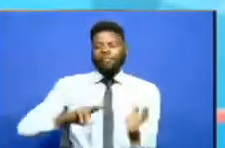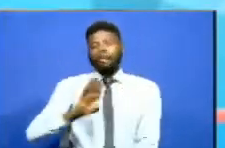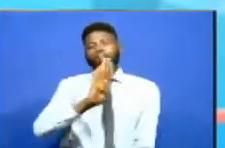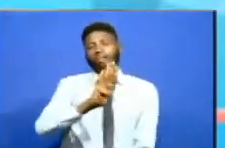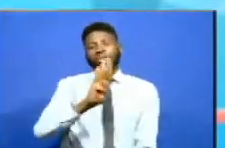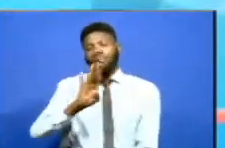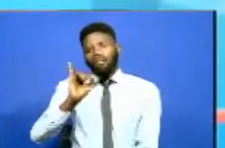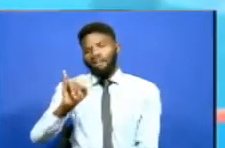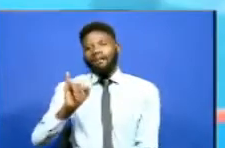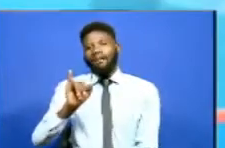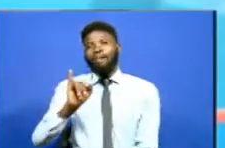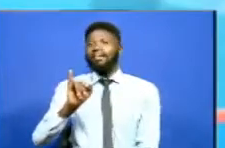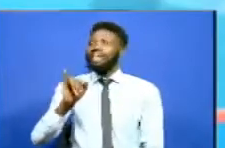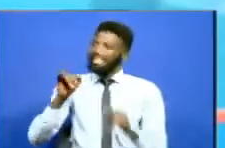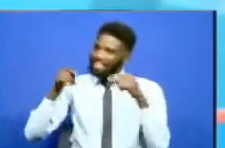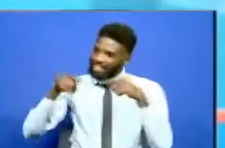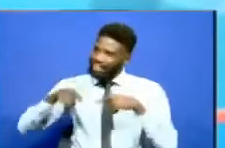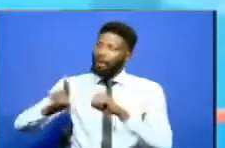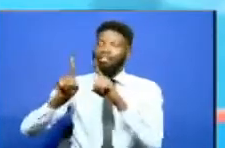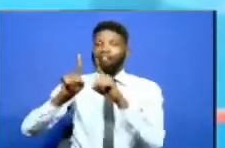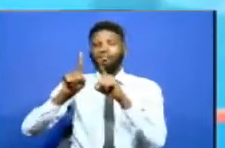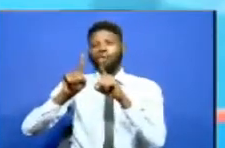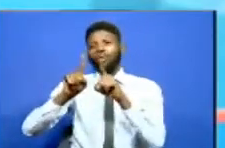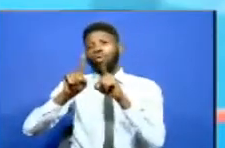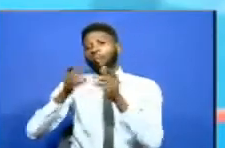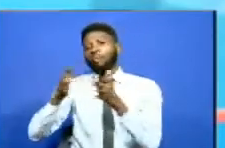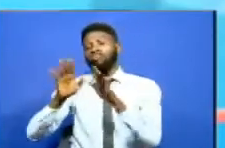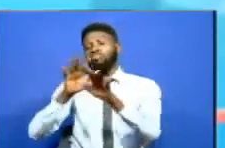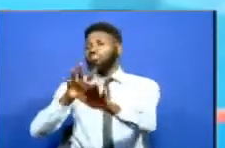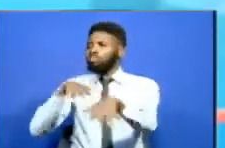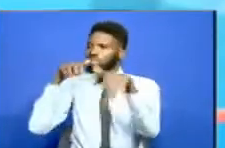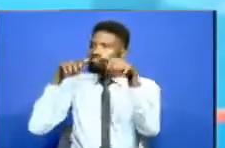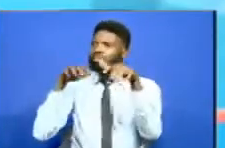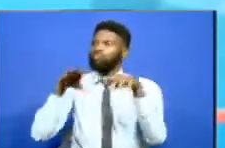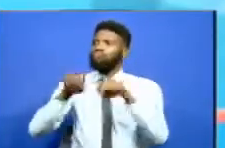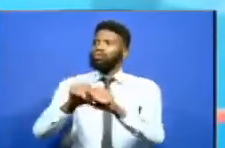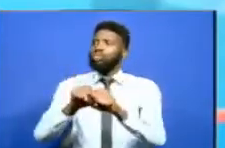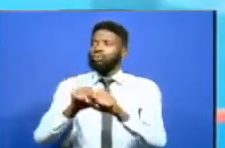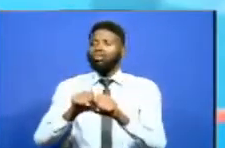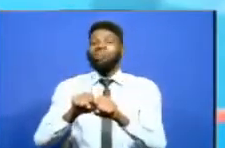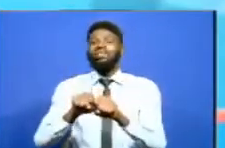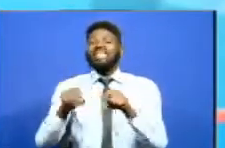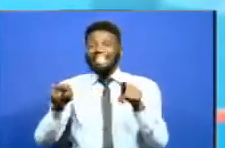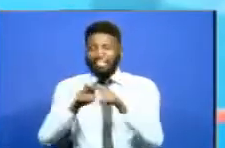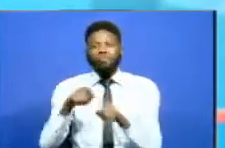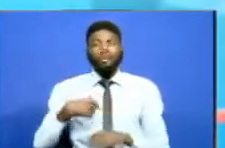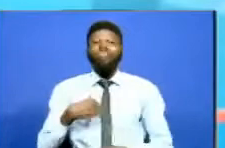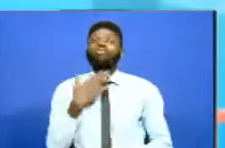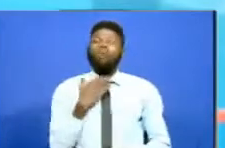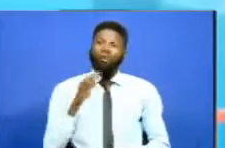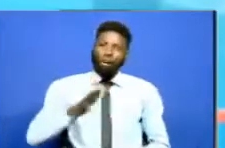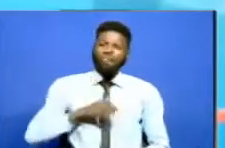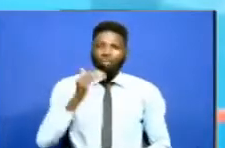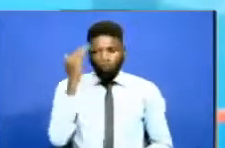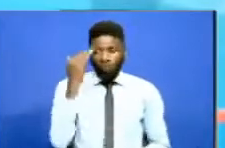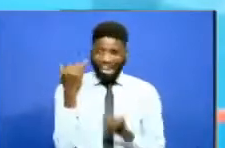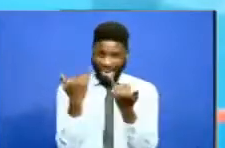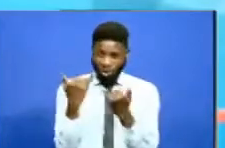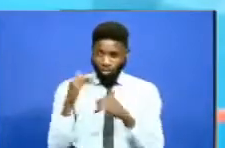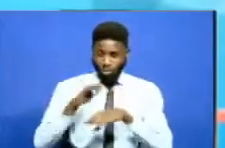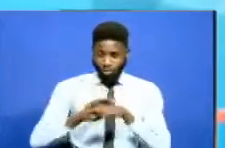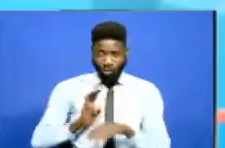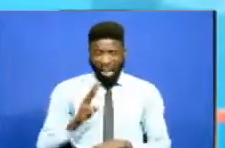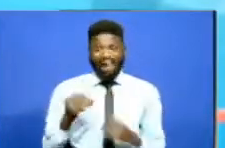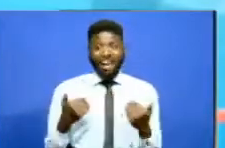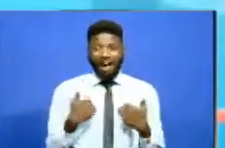and take your position right there. I want the women to know that there is a goodwill. Right now, as we sail through,